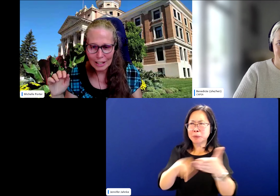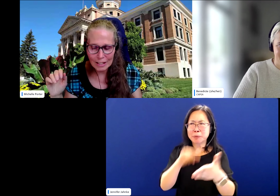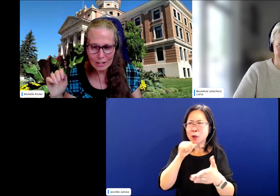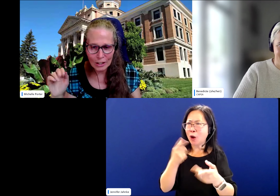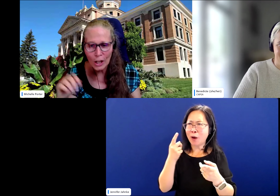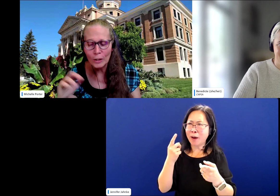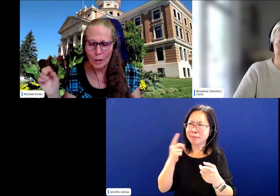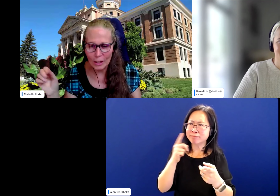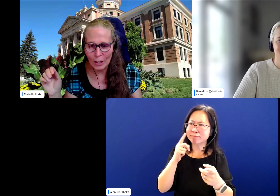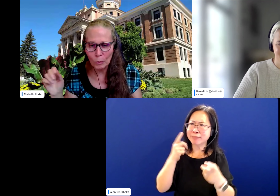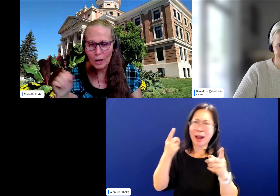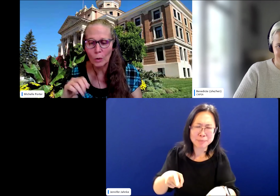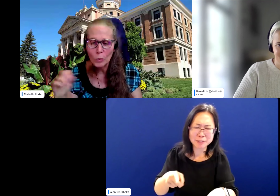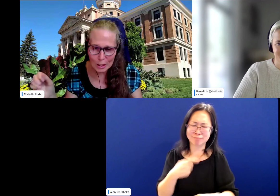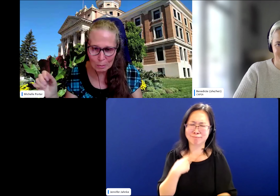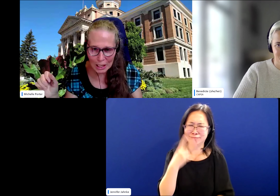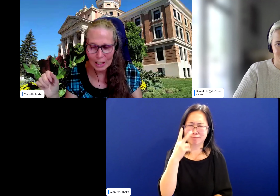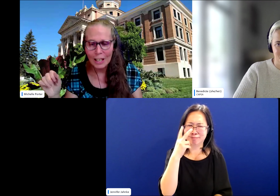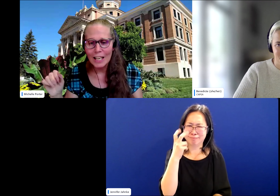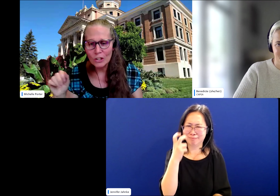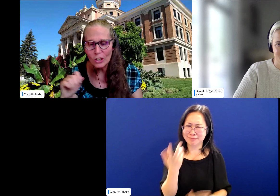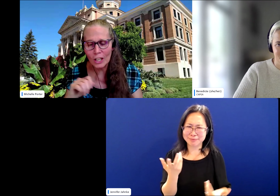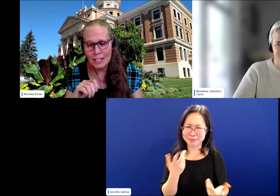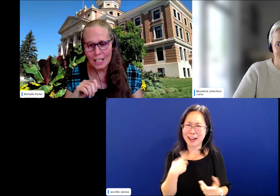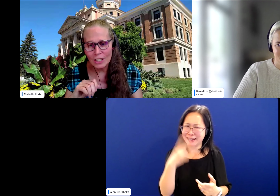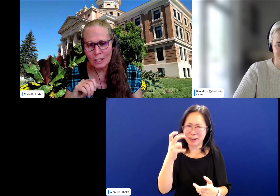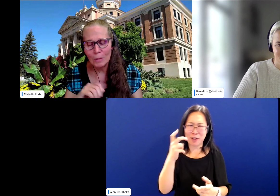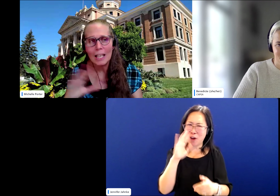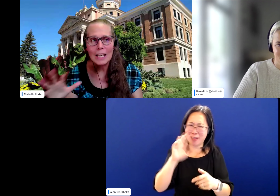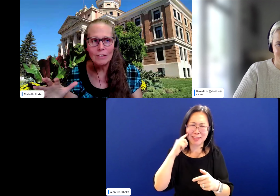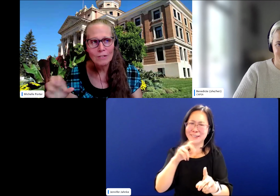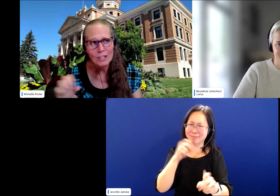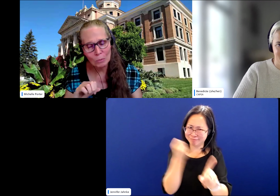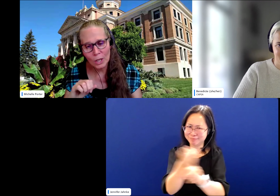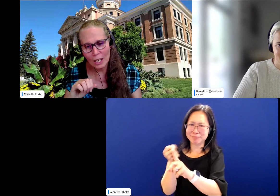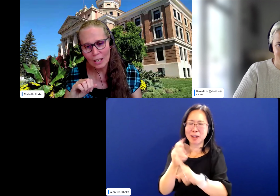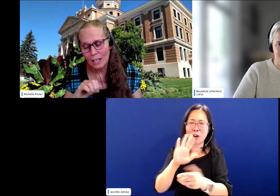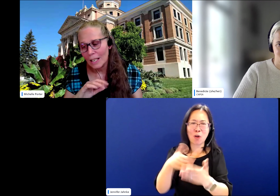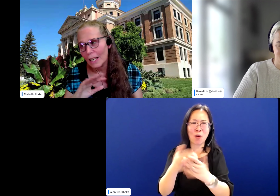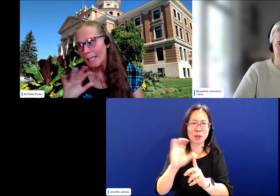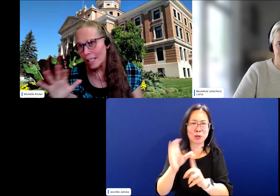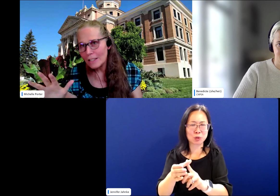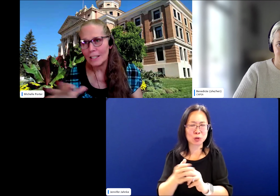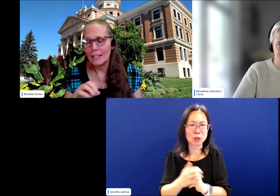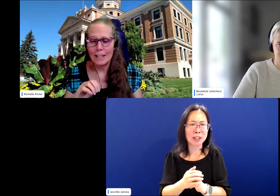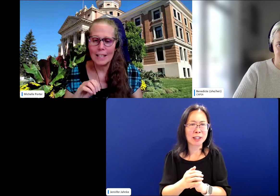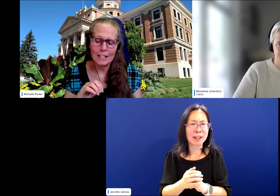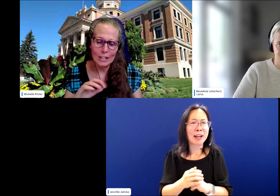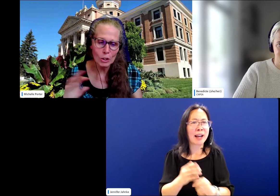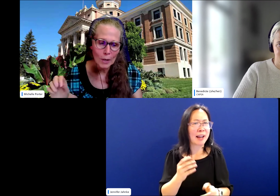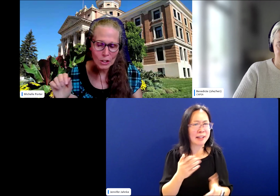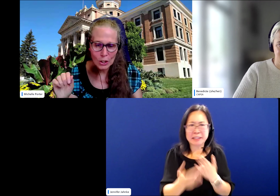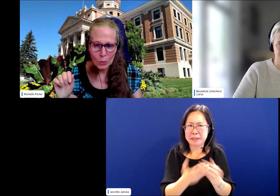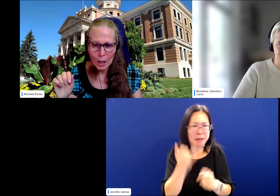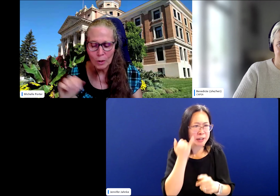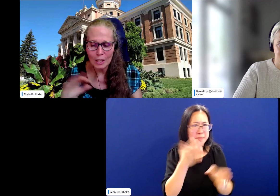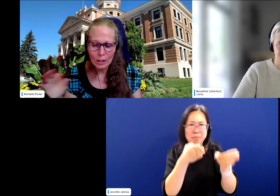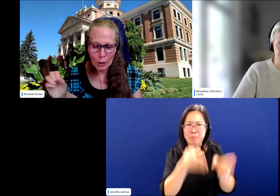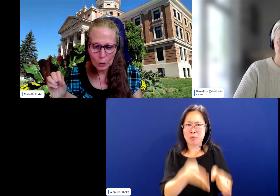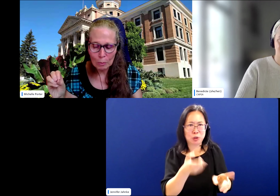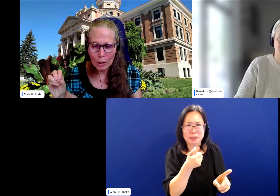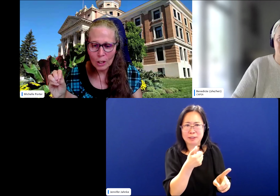not exist at all, and where there wouldn't be internalized ageism. And even if someone is in a situation